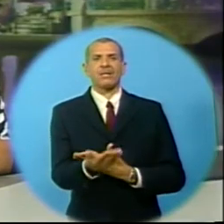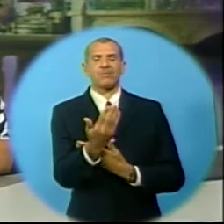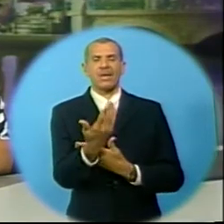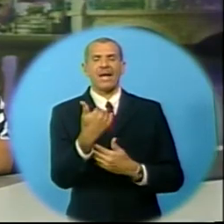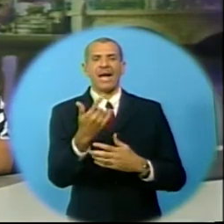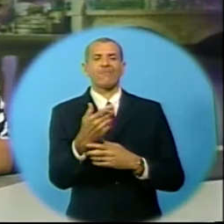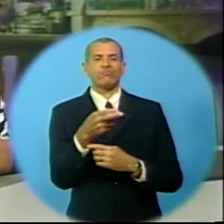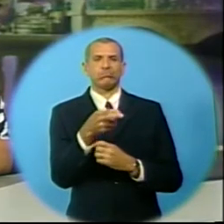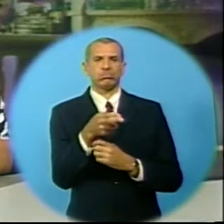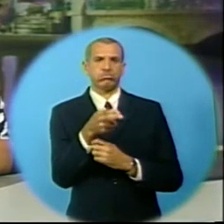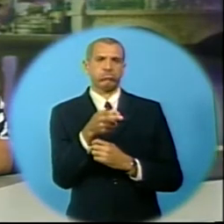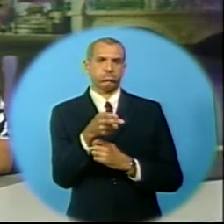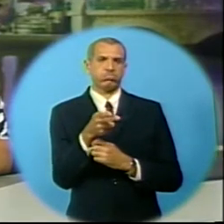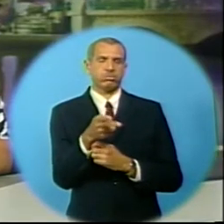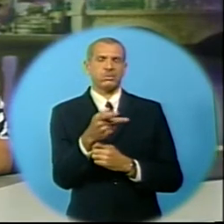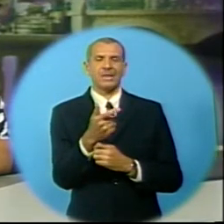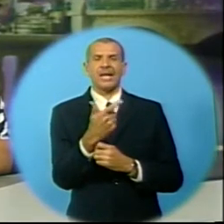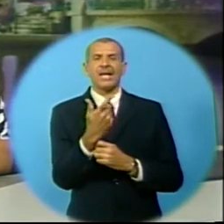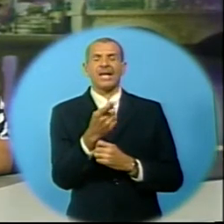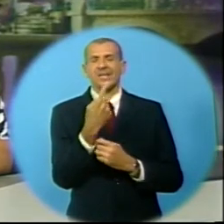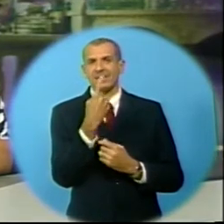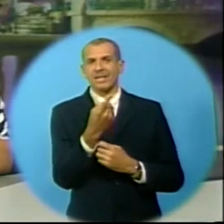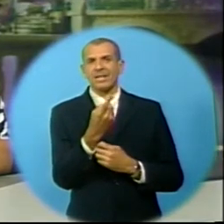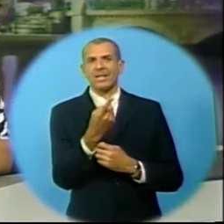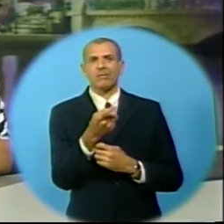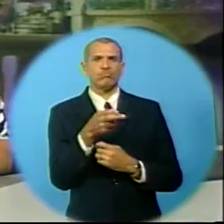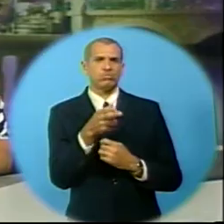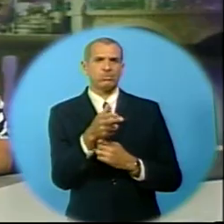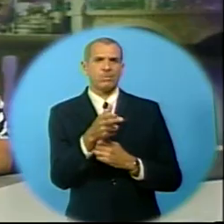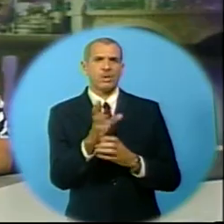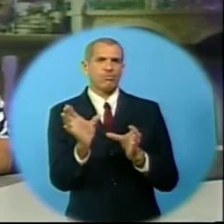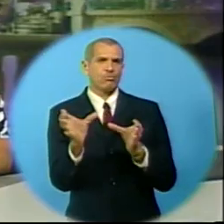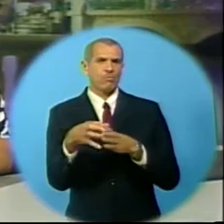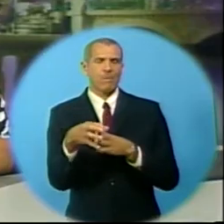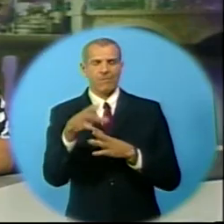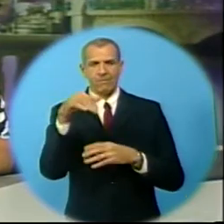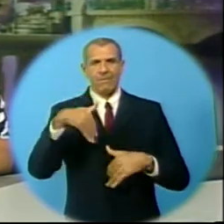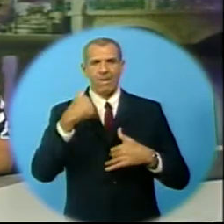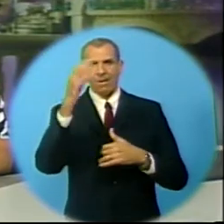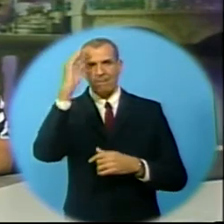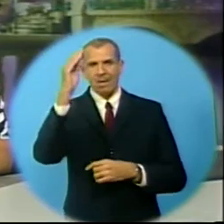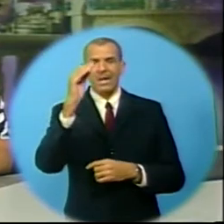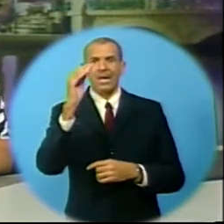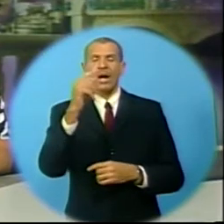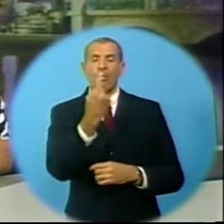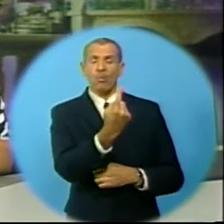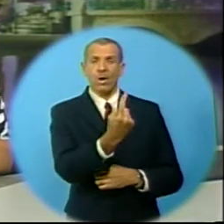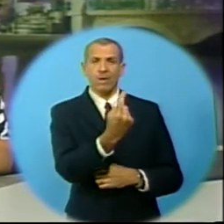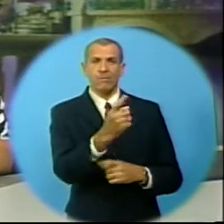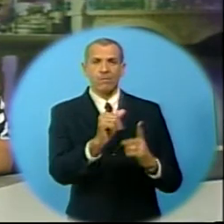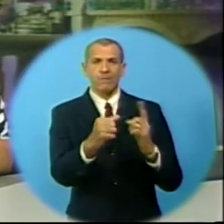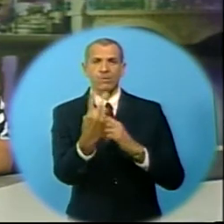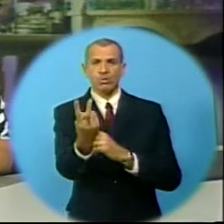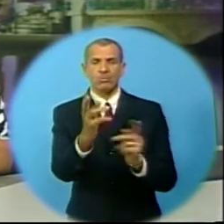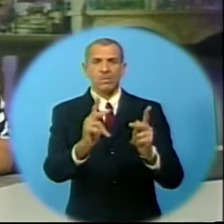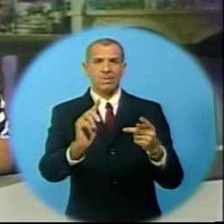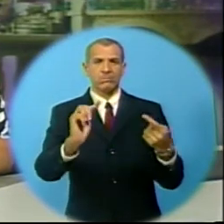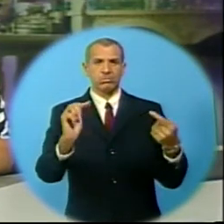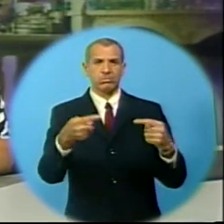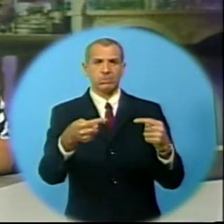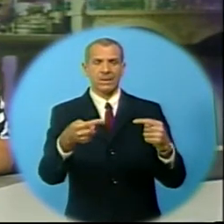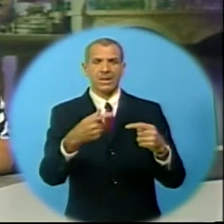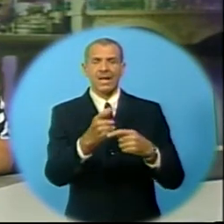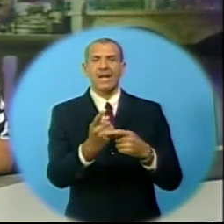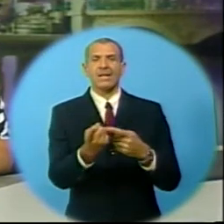several gunshot wounds. Police say he was reportedly fired upon by a group of young men and was one of 2 people injured during that incident,